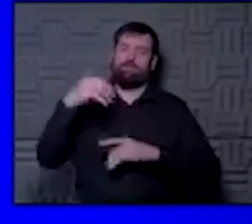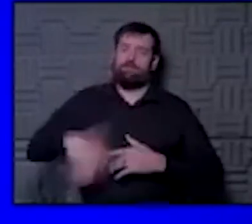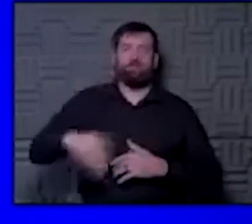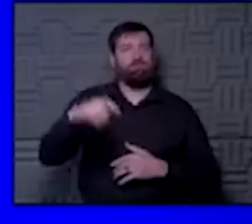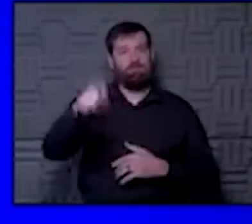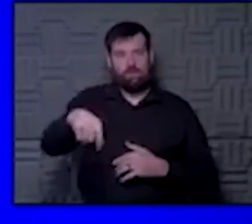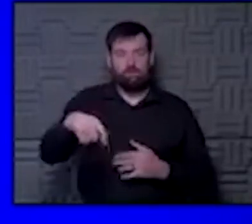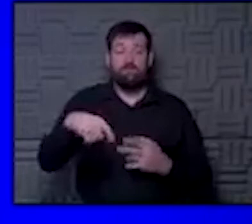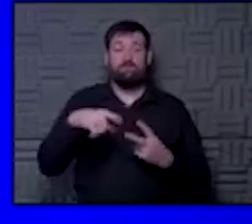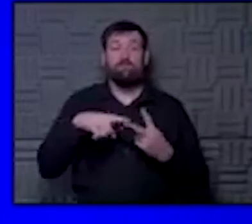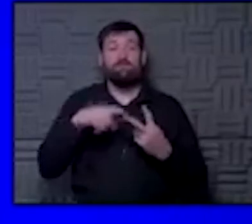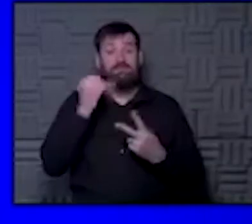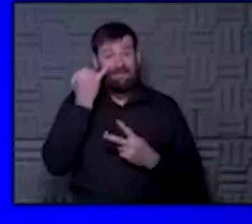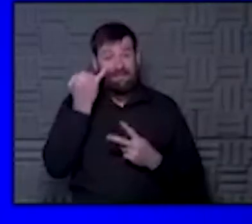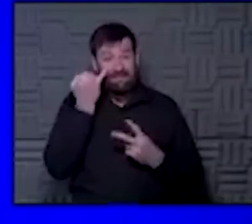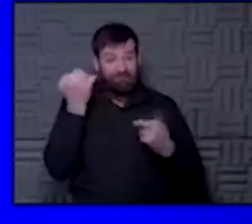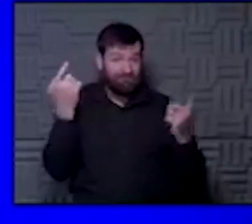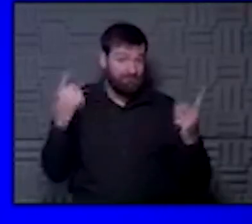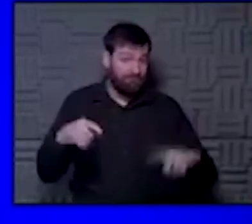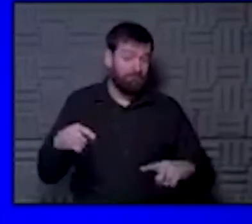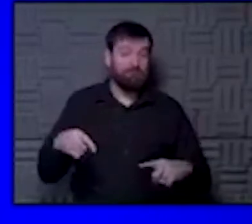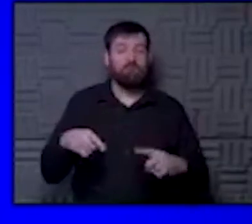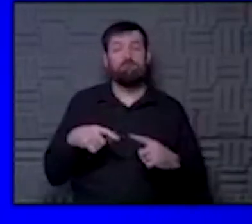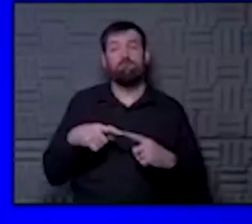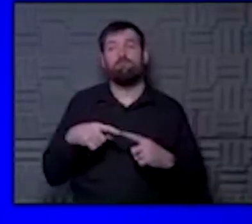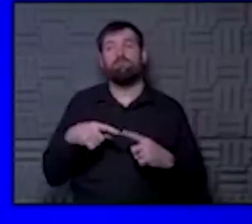if you are getting on, I think our